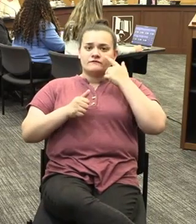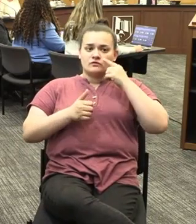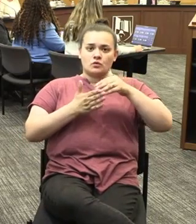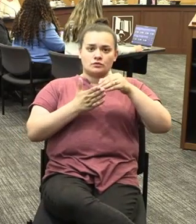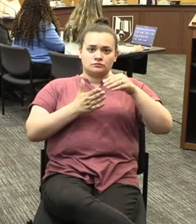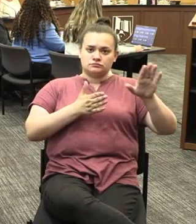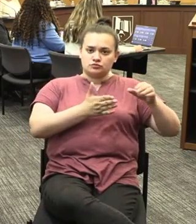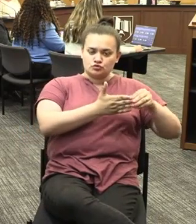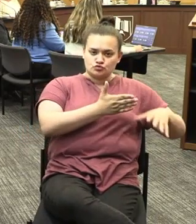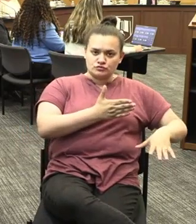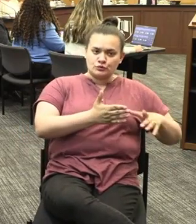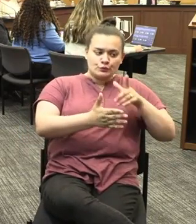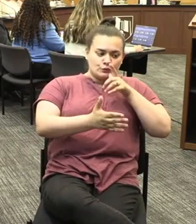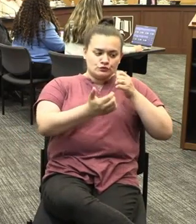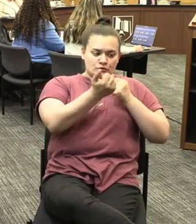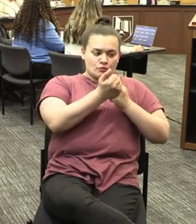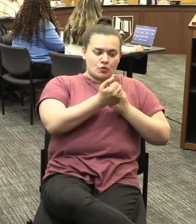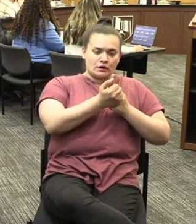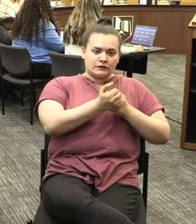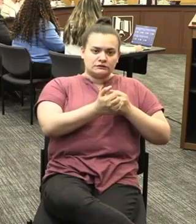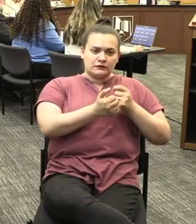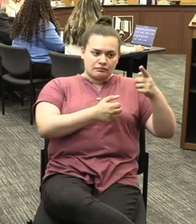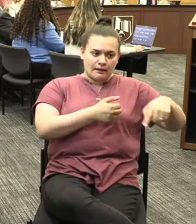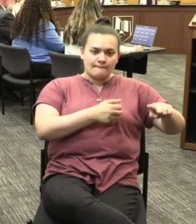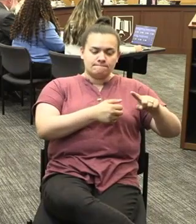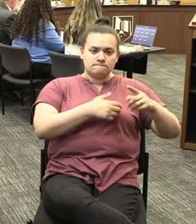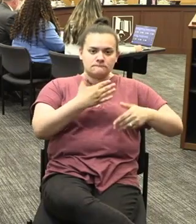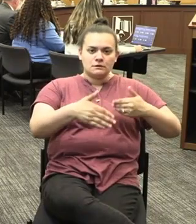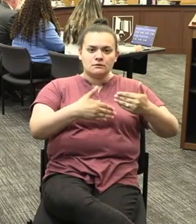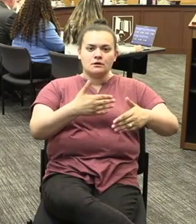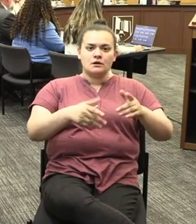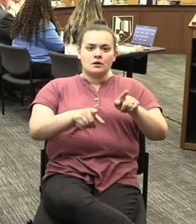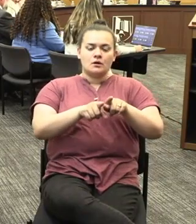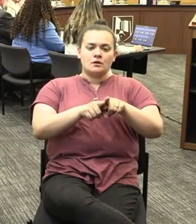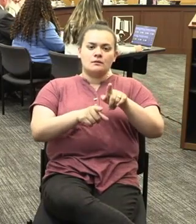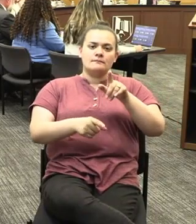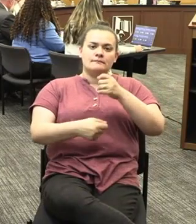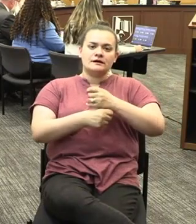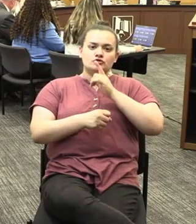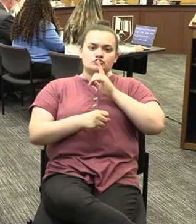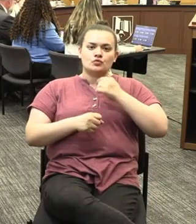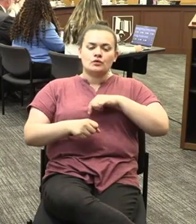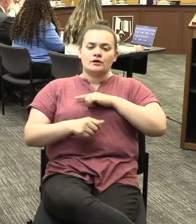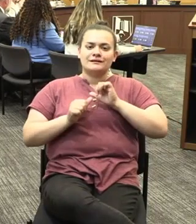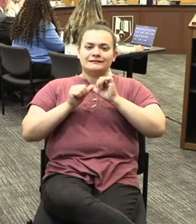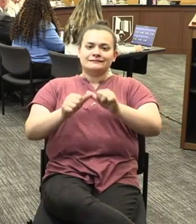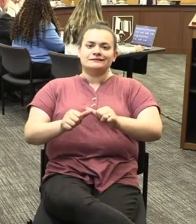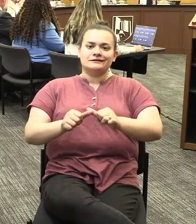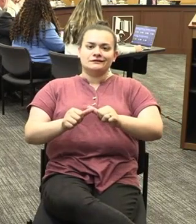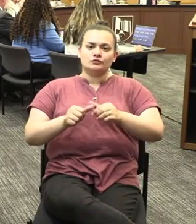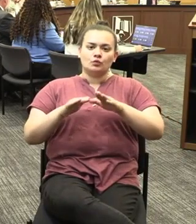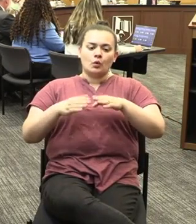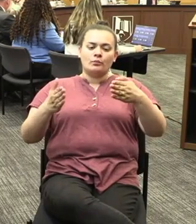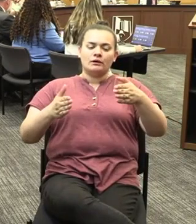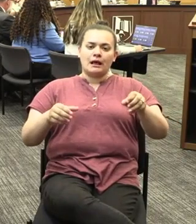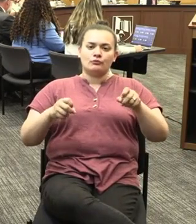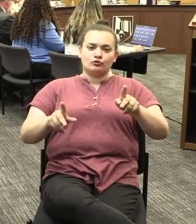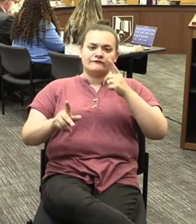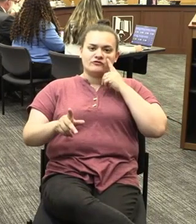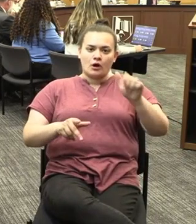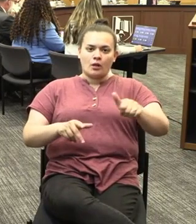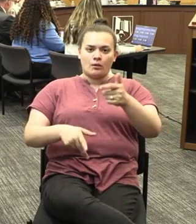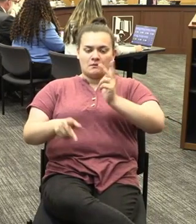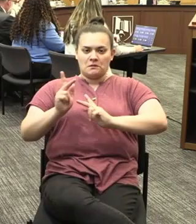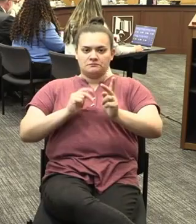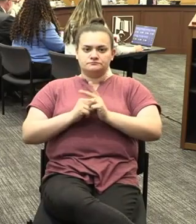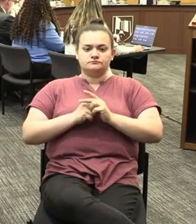who supported our students along the way, and also make sure that we're continuing to open opportunities for others.